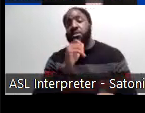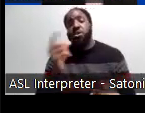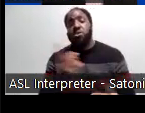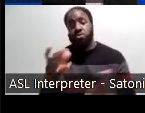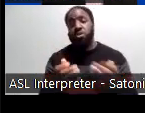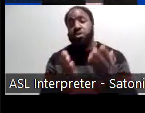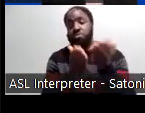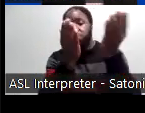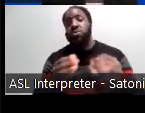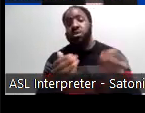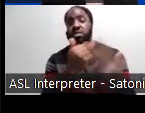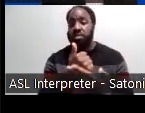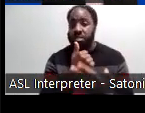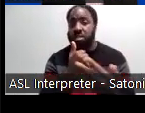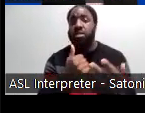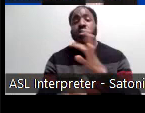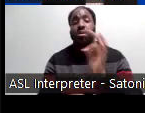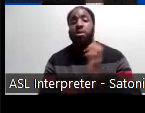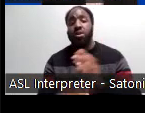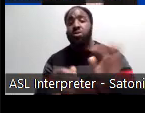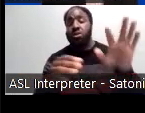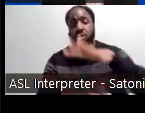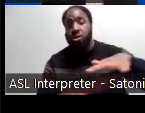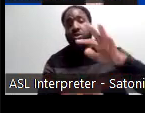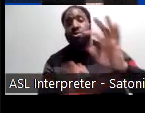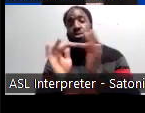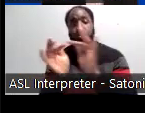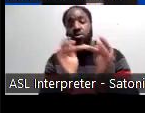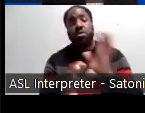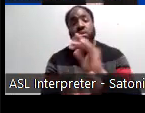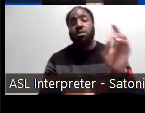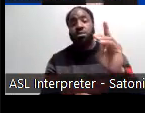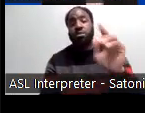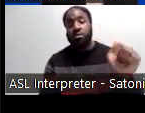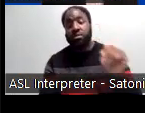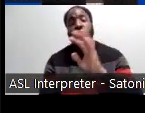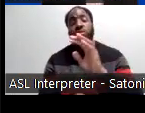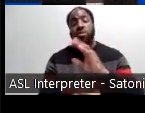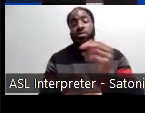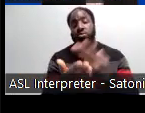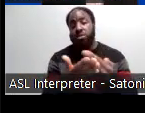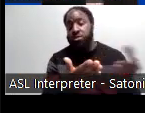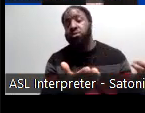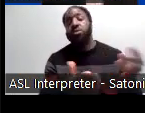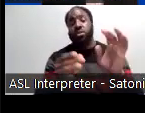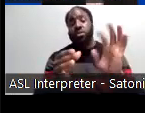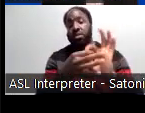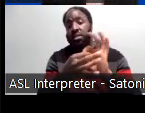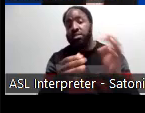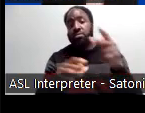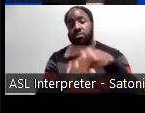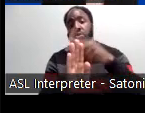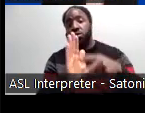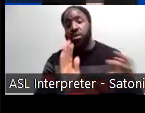state sustainability of our local network of aging and disability resource connections programs and grow them